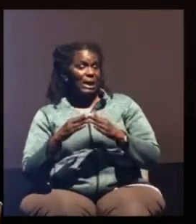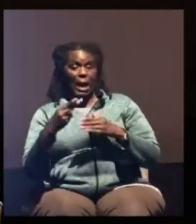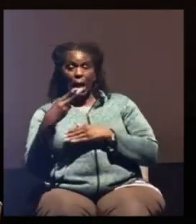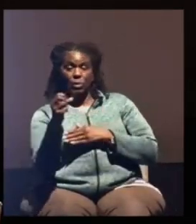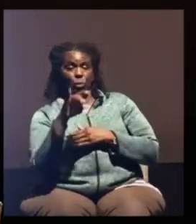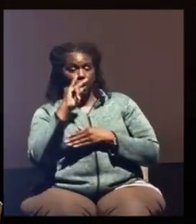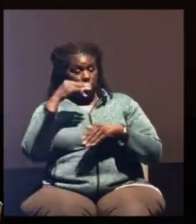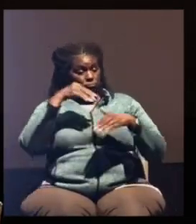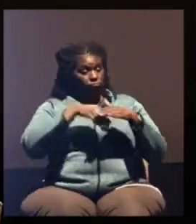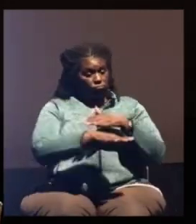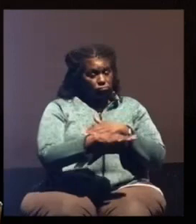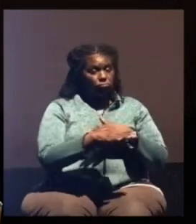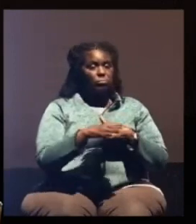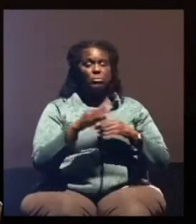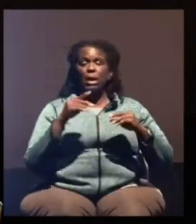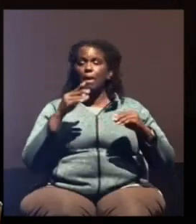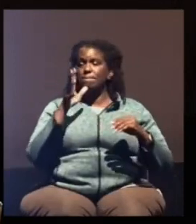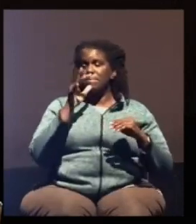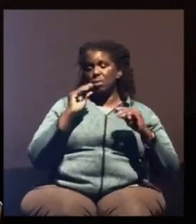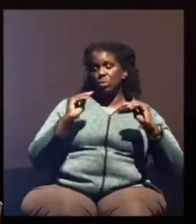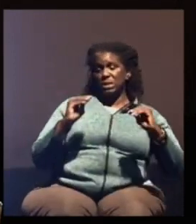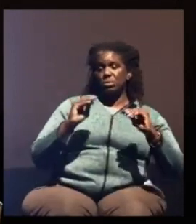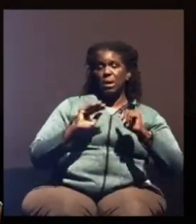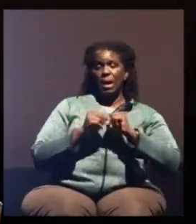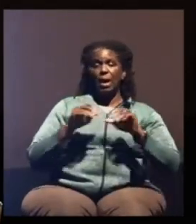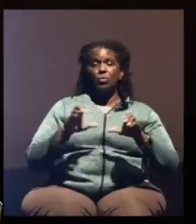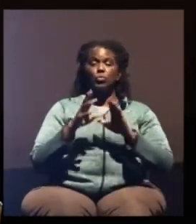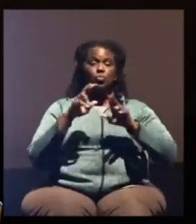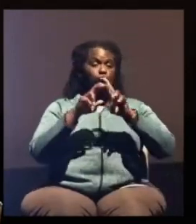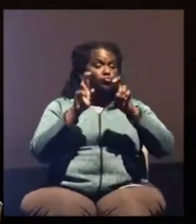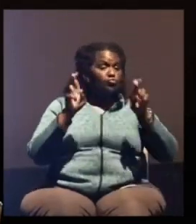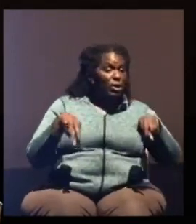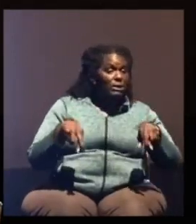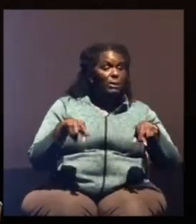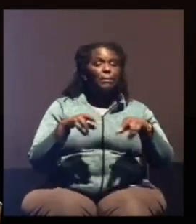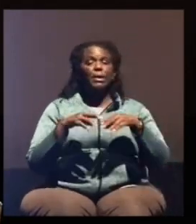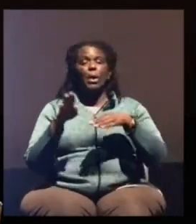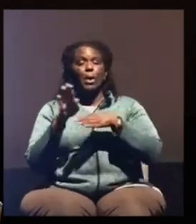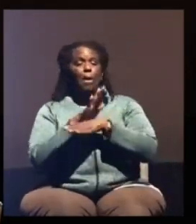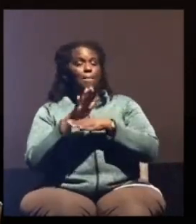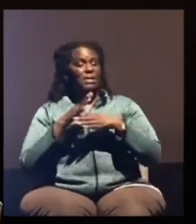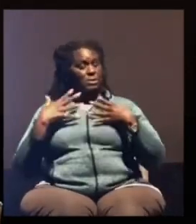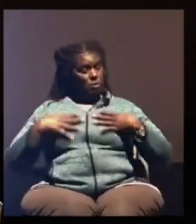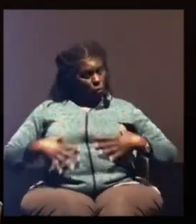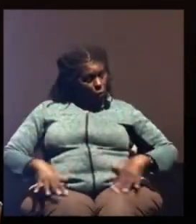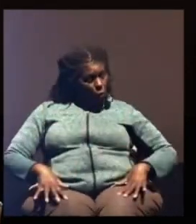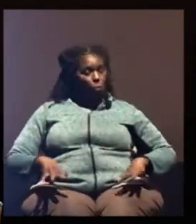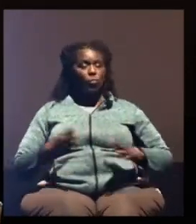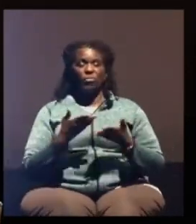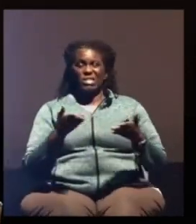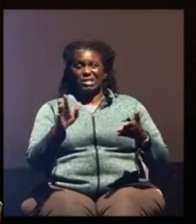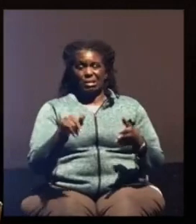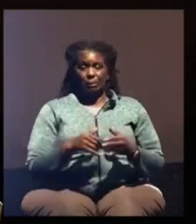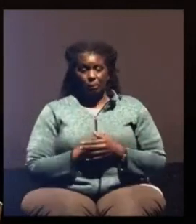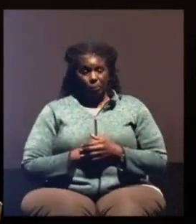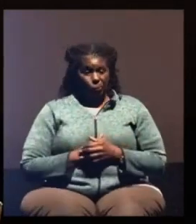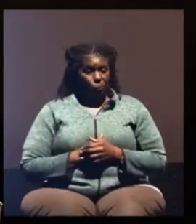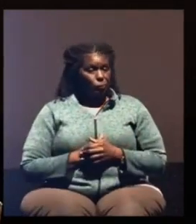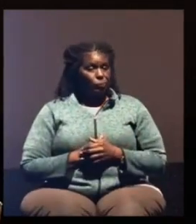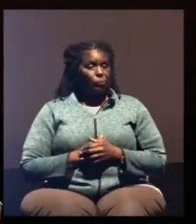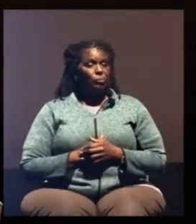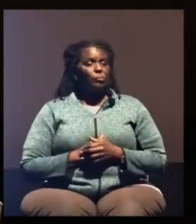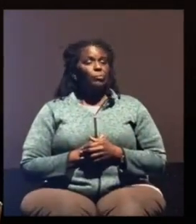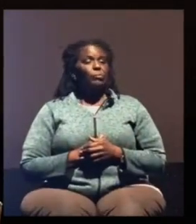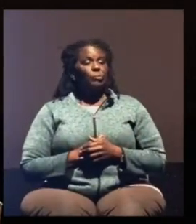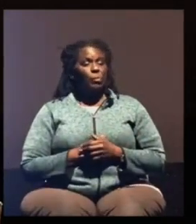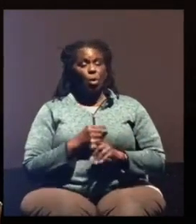in, and she would teach them how to do a resume and business attire and things of that nature. And it wasn't until